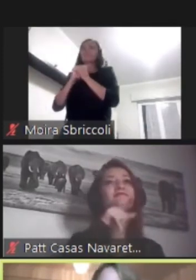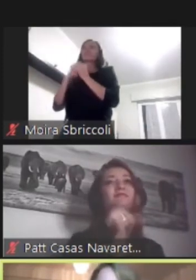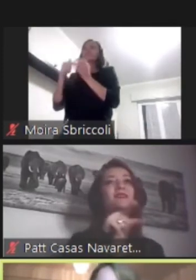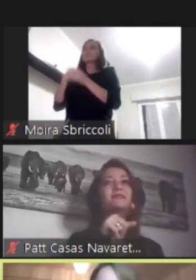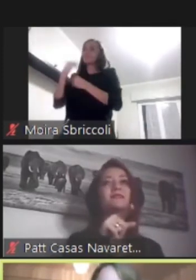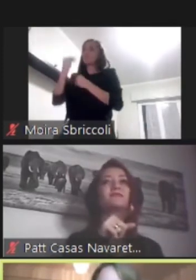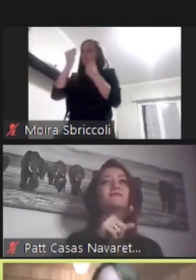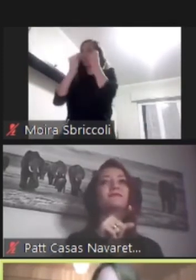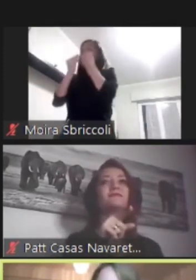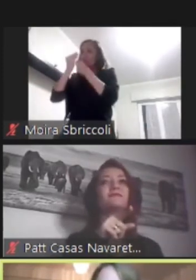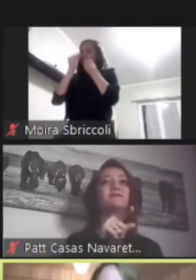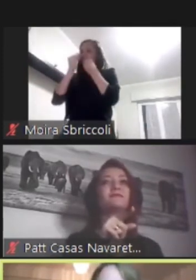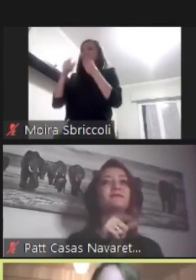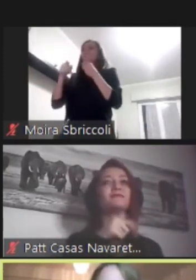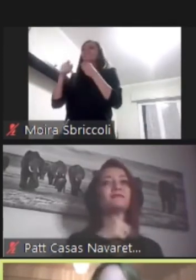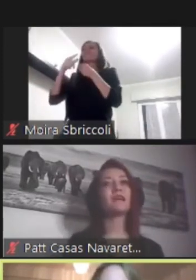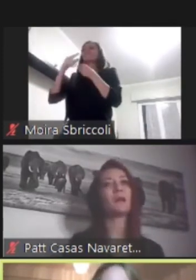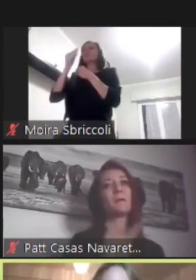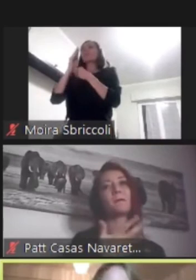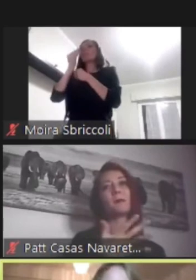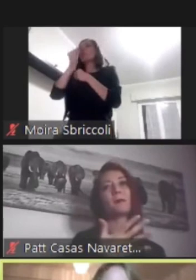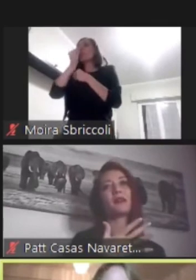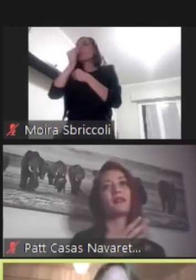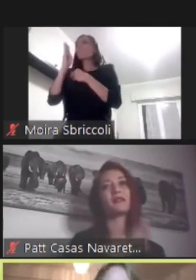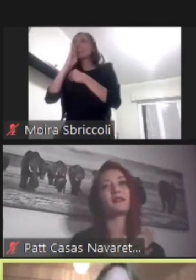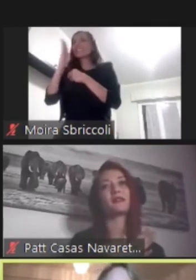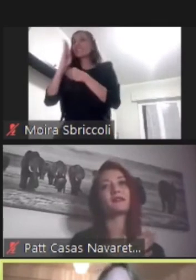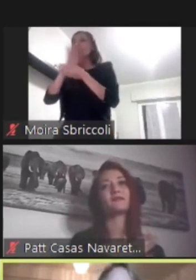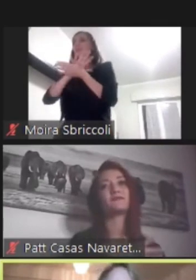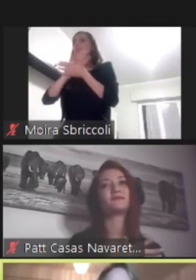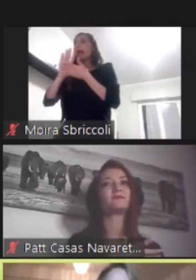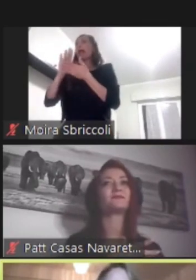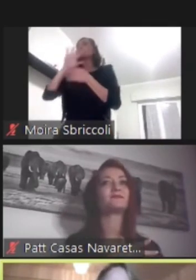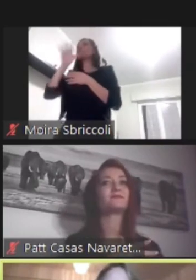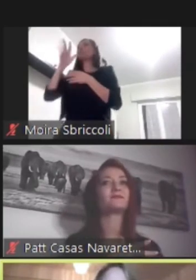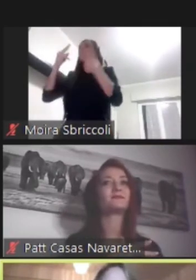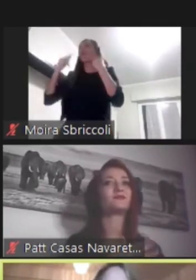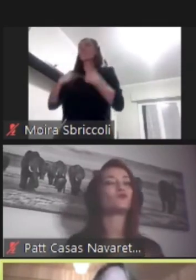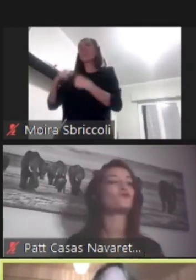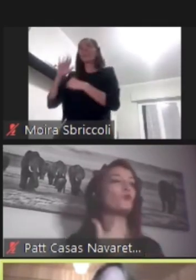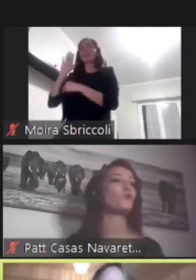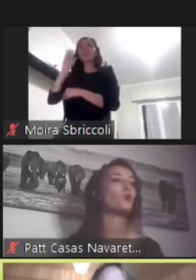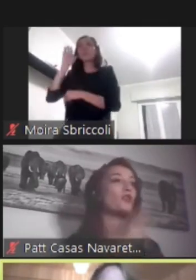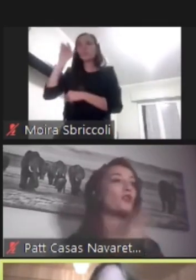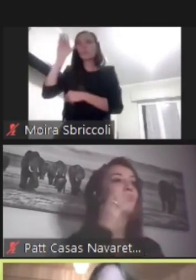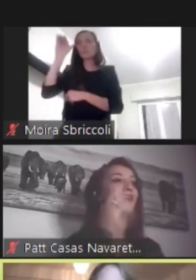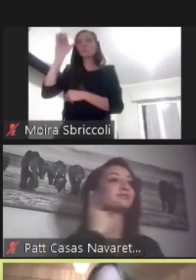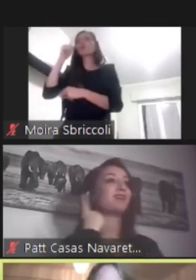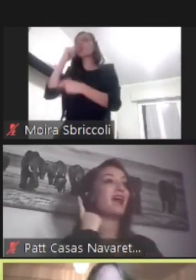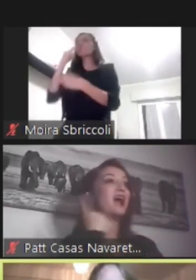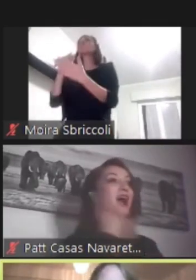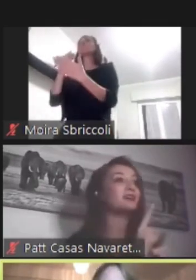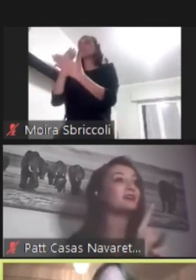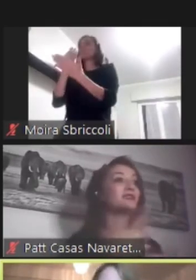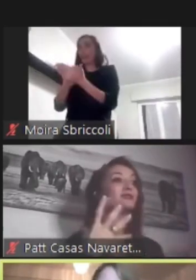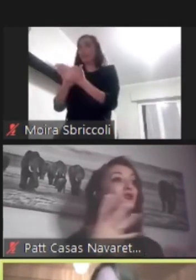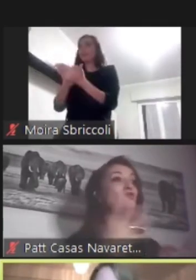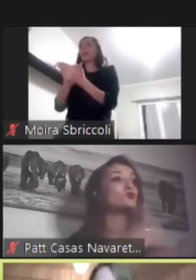this adaptogenic qualities improves the nervous system,